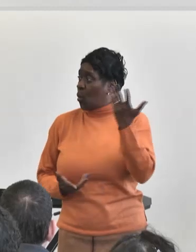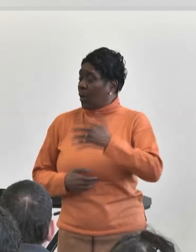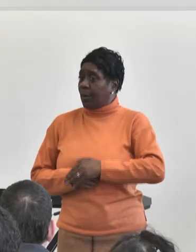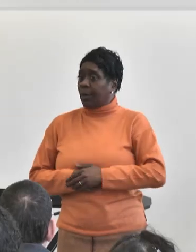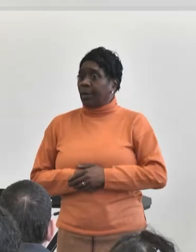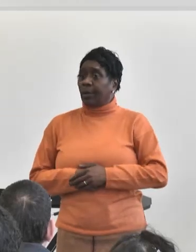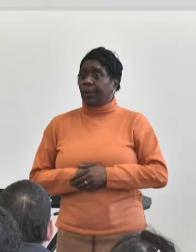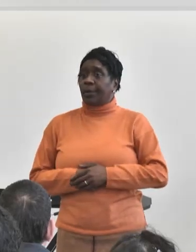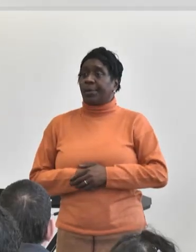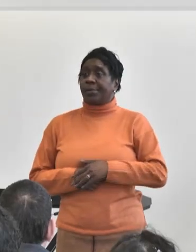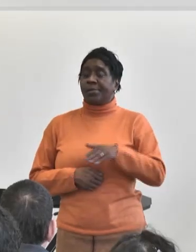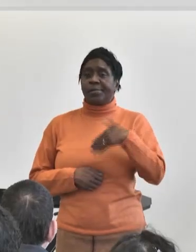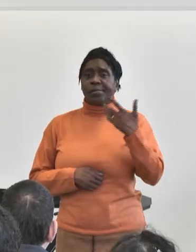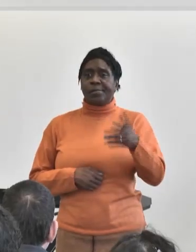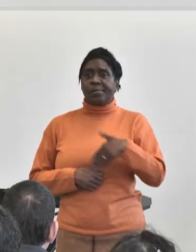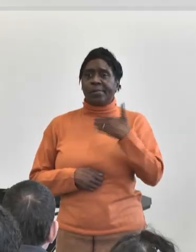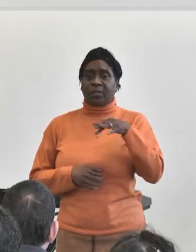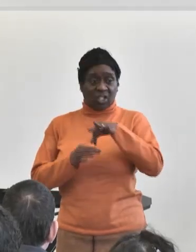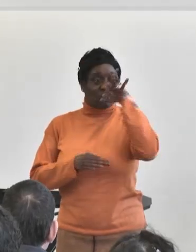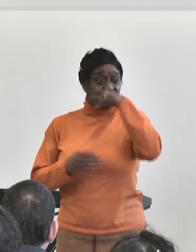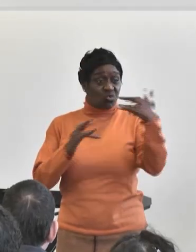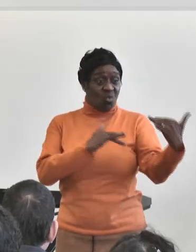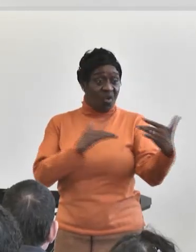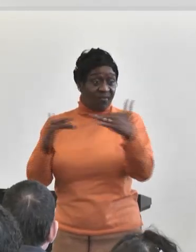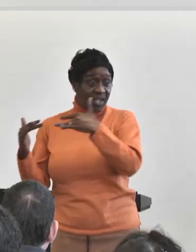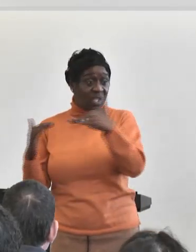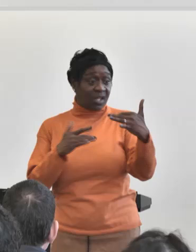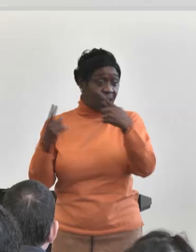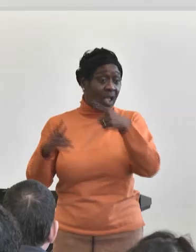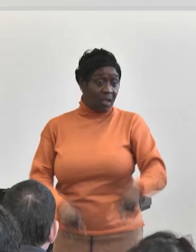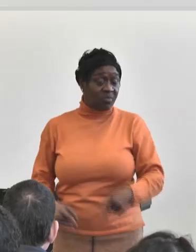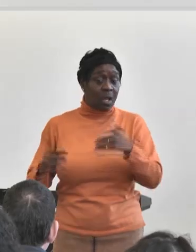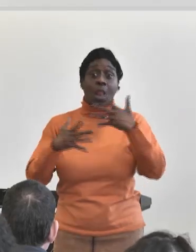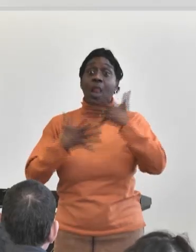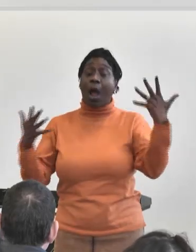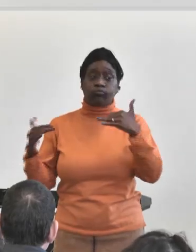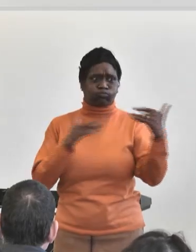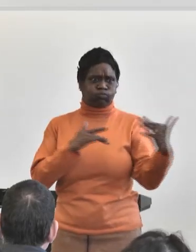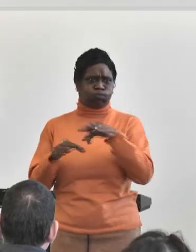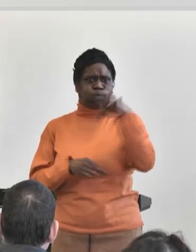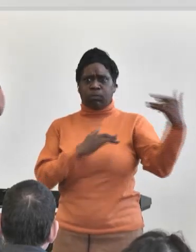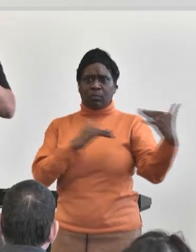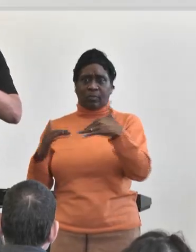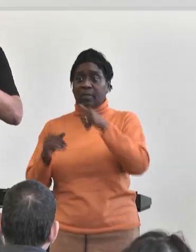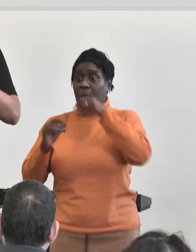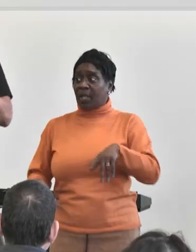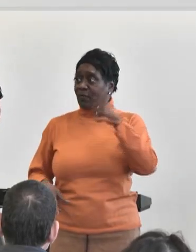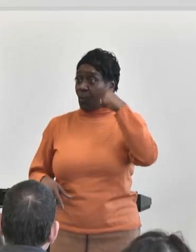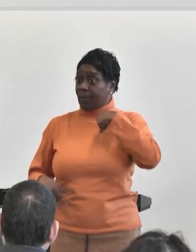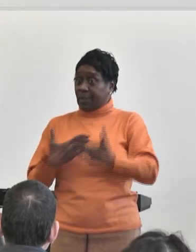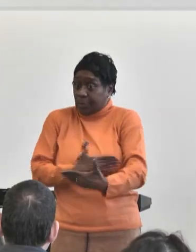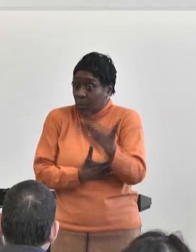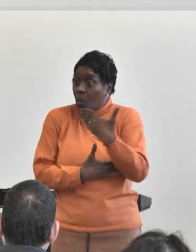sabemos. There's spiritual warfare that goes on. Hay guerra espiritual que toma lugar. Now, it's been a blessing to me this morning.